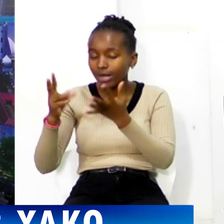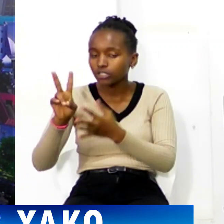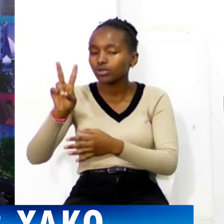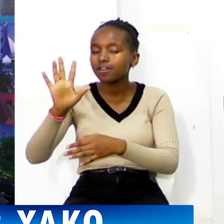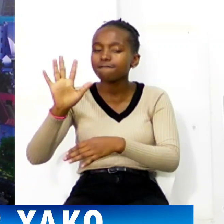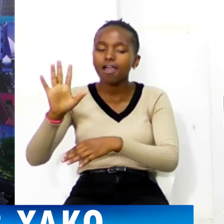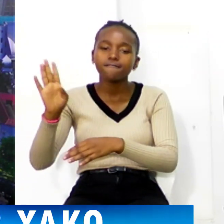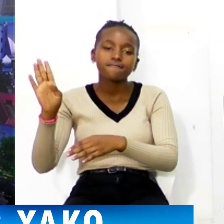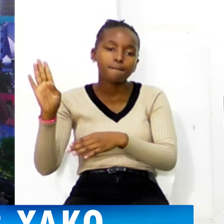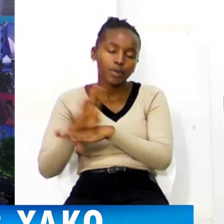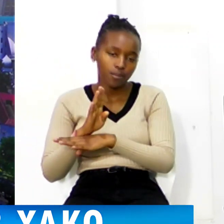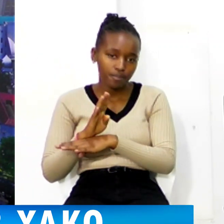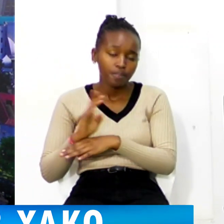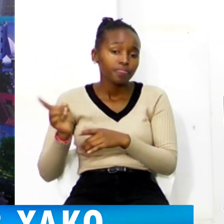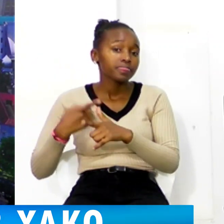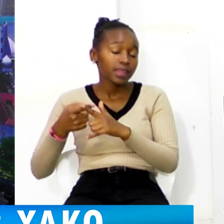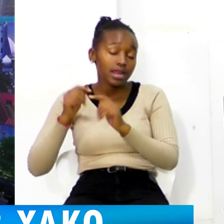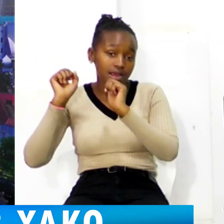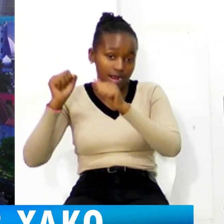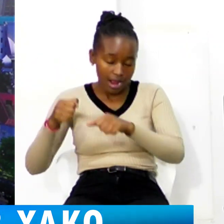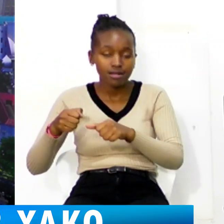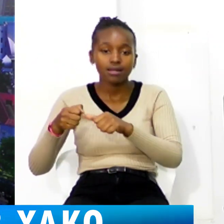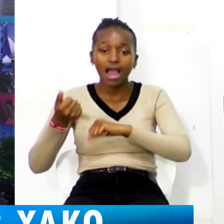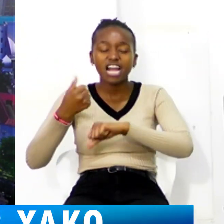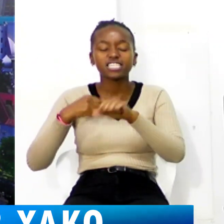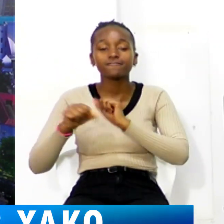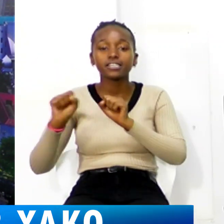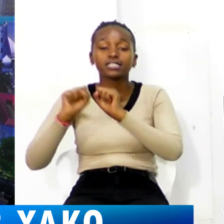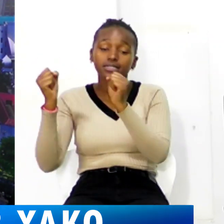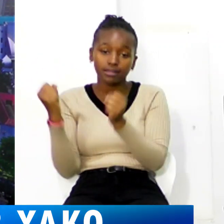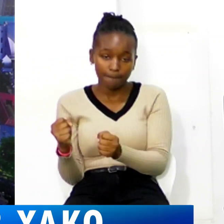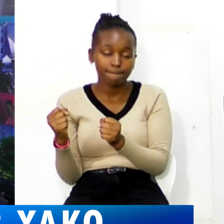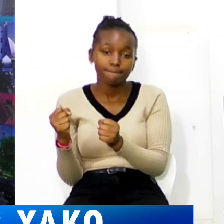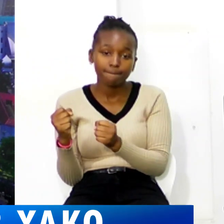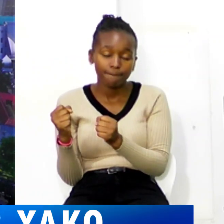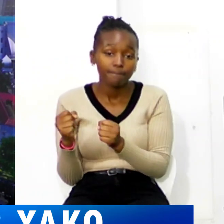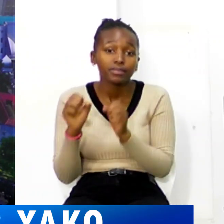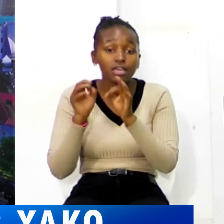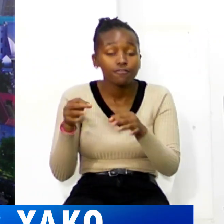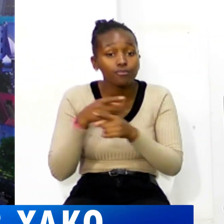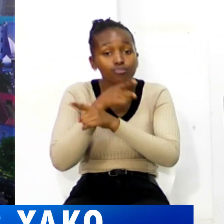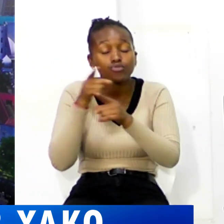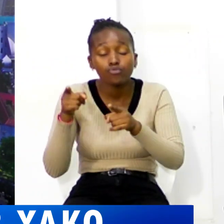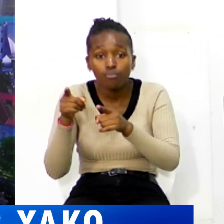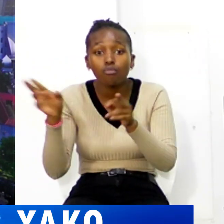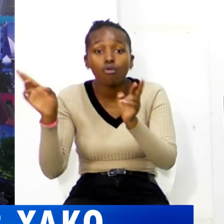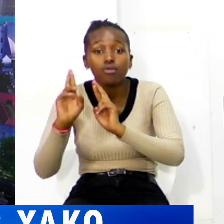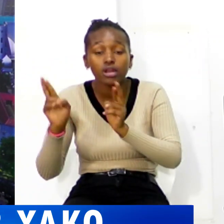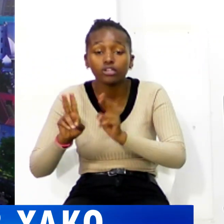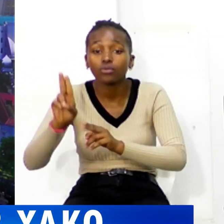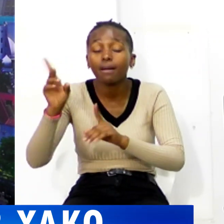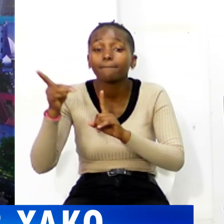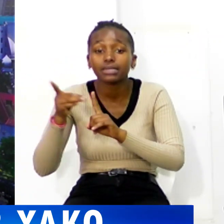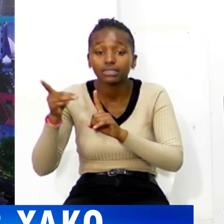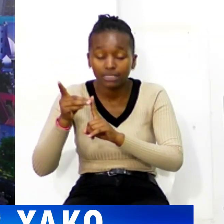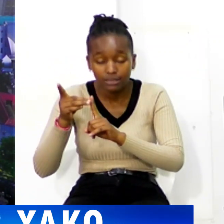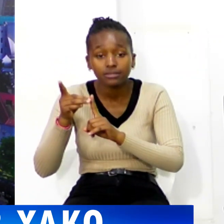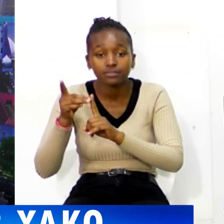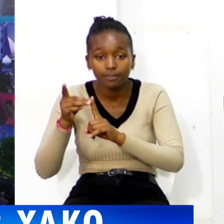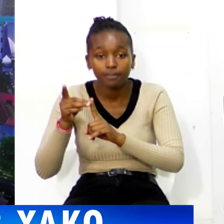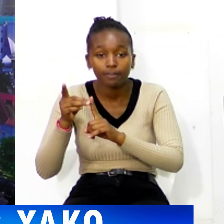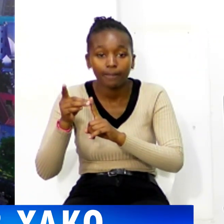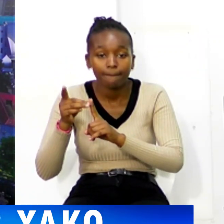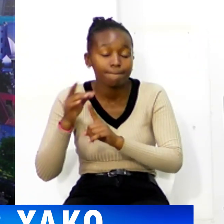to send them now. Because now every person who is buying token, if your meter is not updated, the moment you